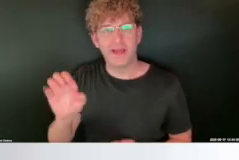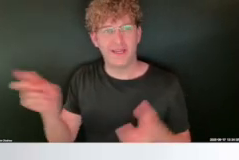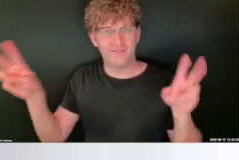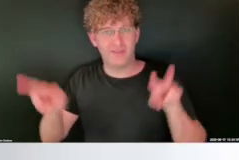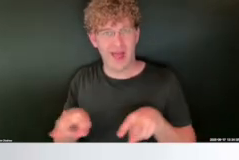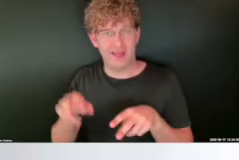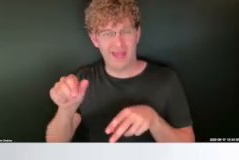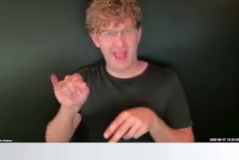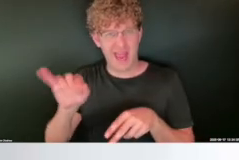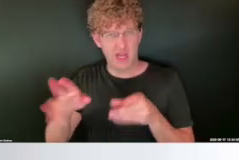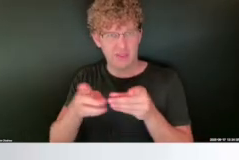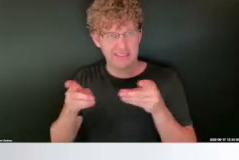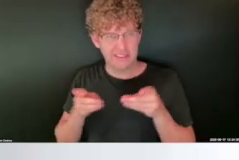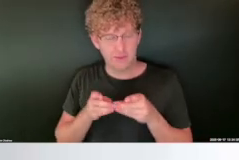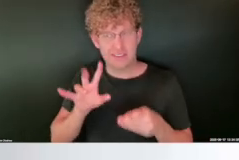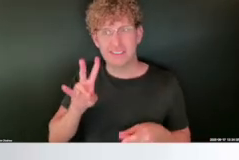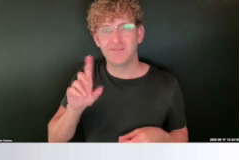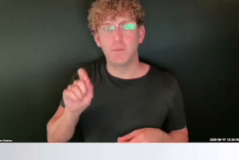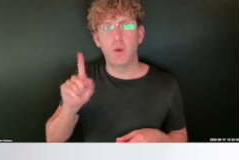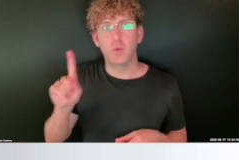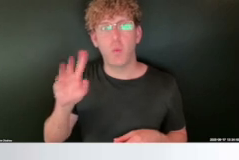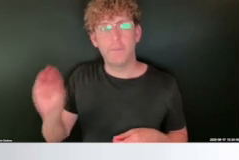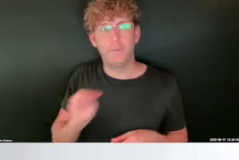going to the Bay Area Air District.